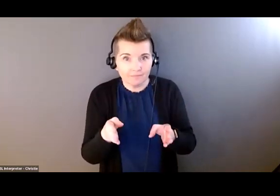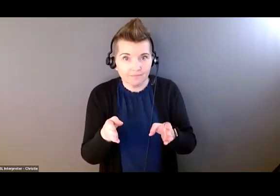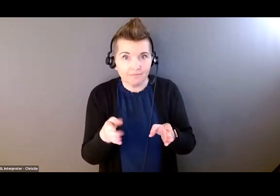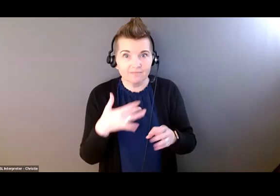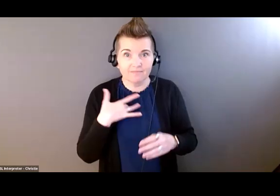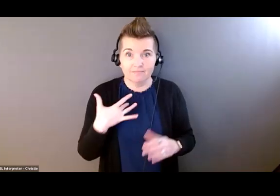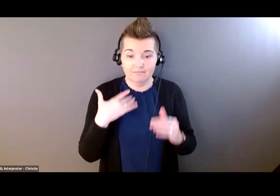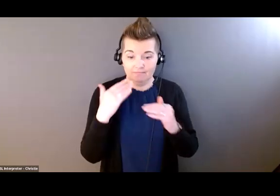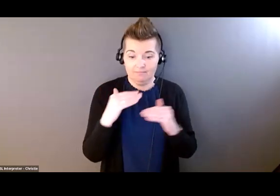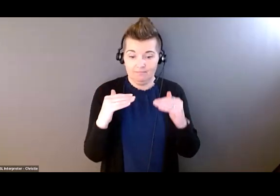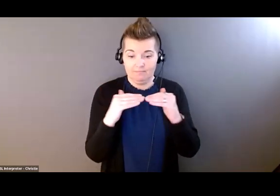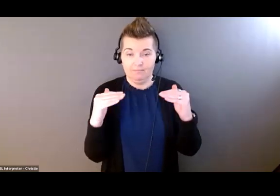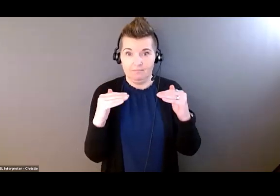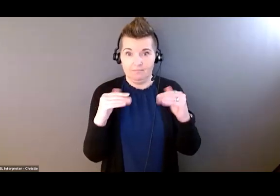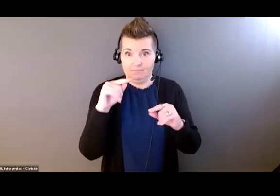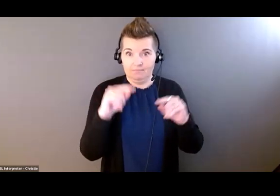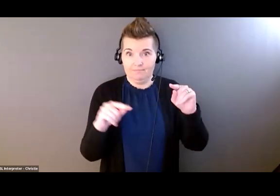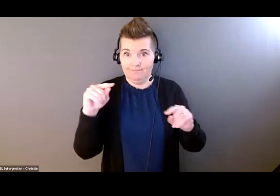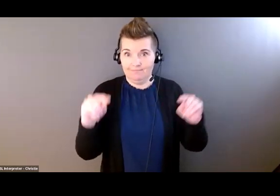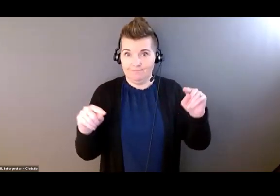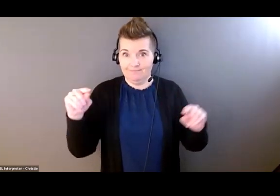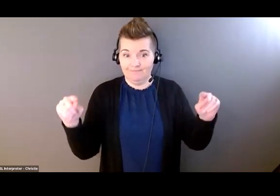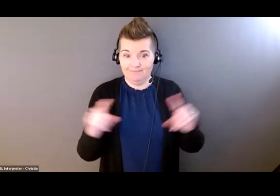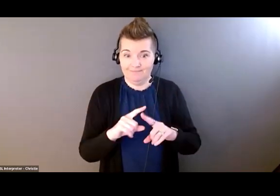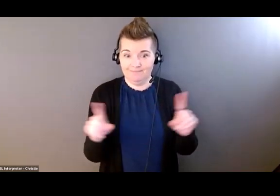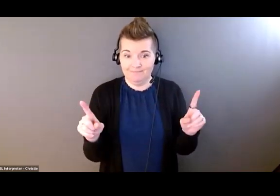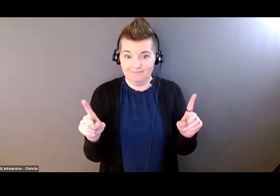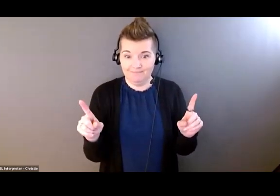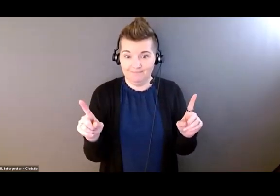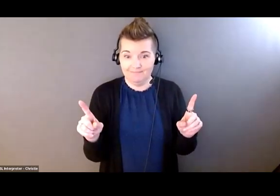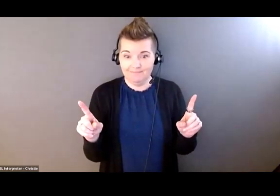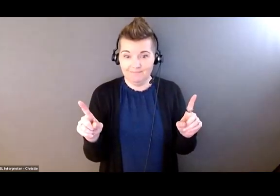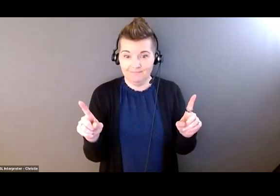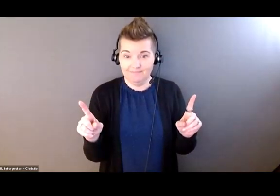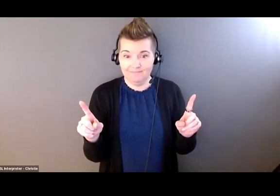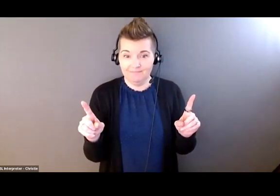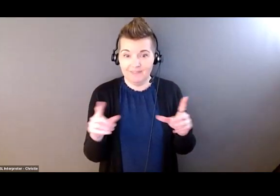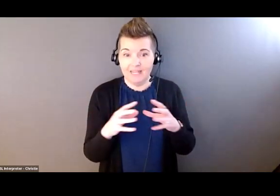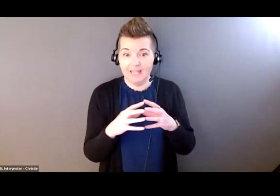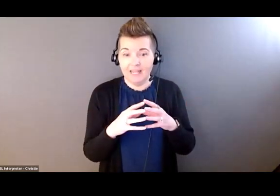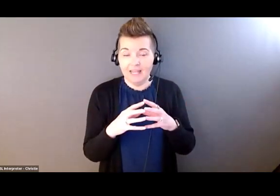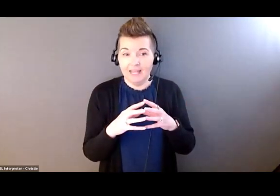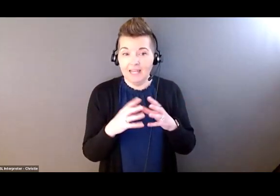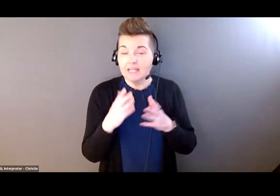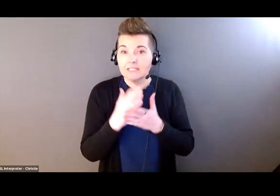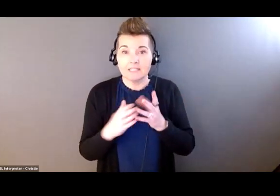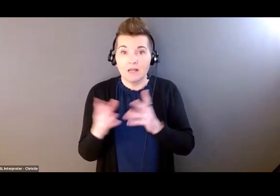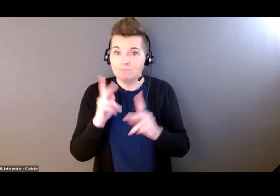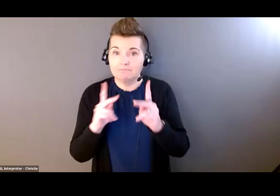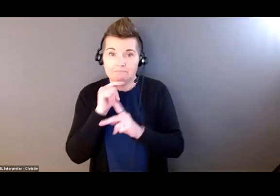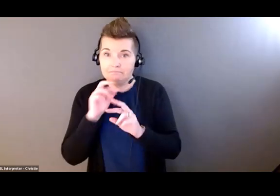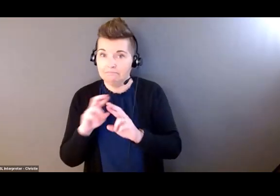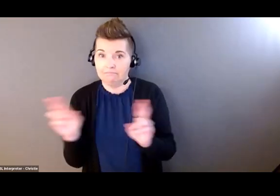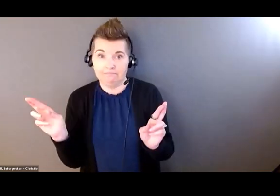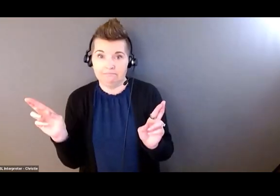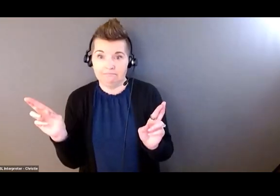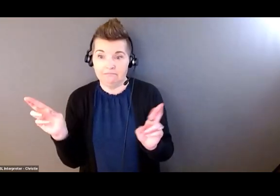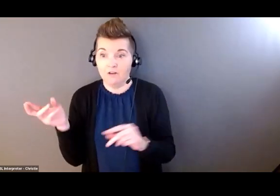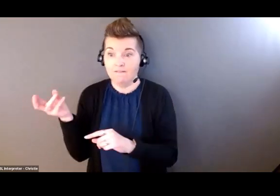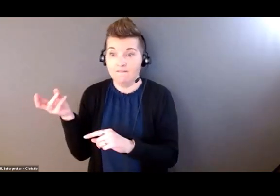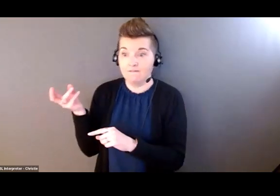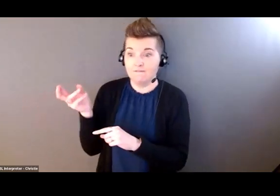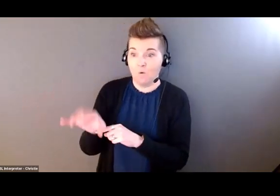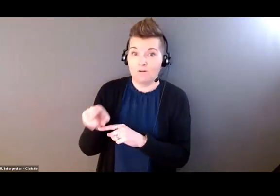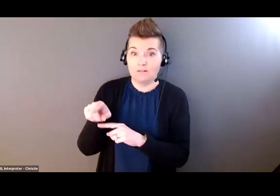we can't just say, well, you'll get used to it, or it will become more comfortable, or you can do it, because some of us just can't.